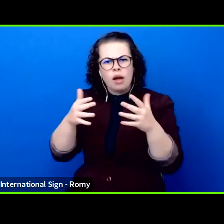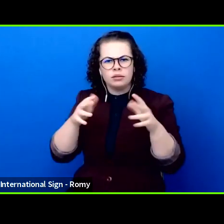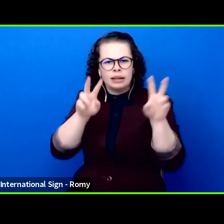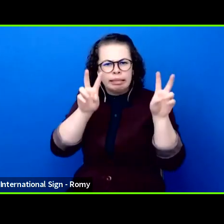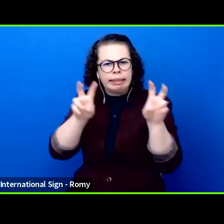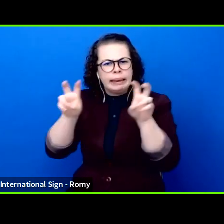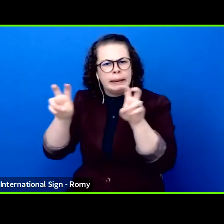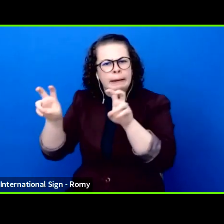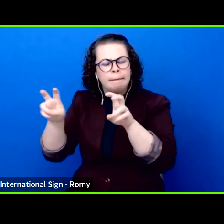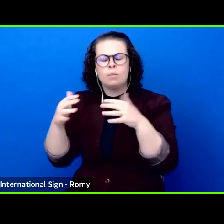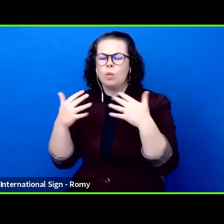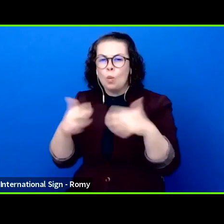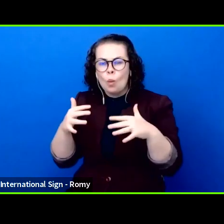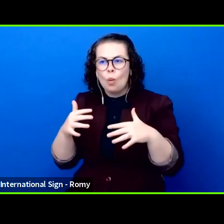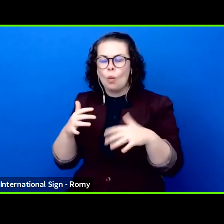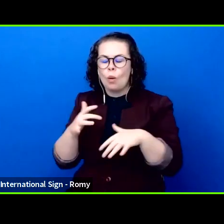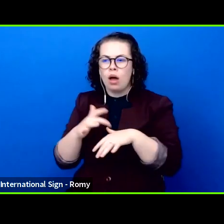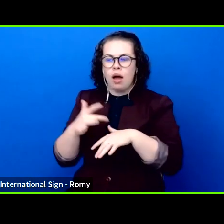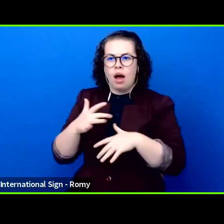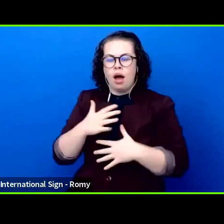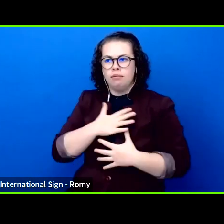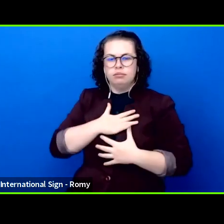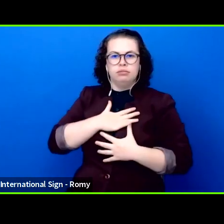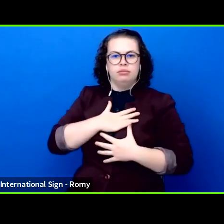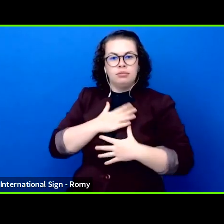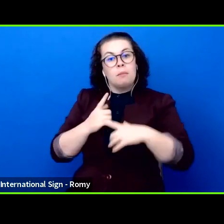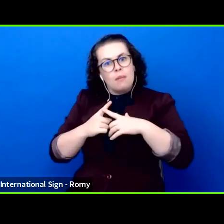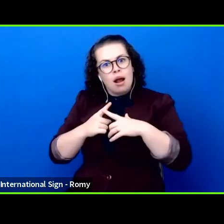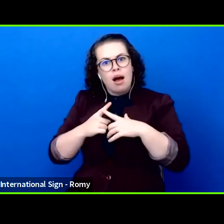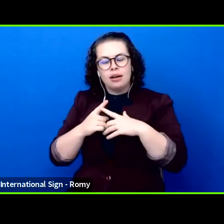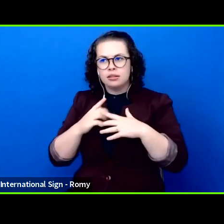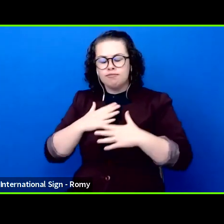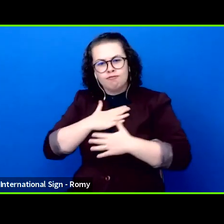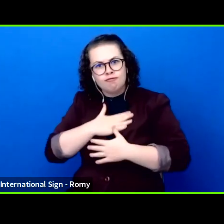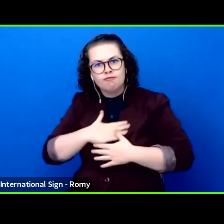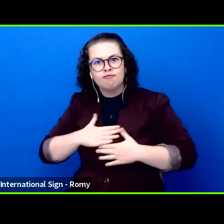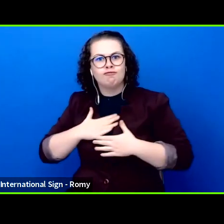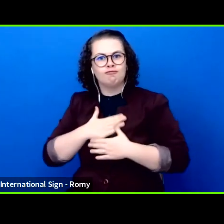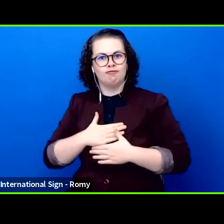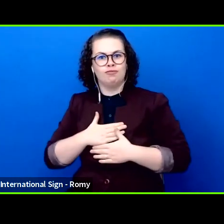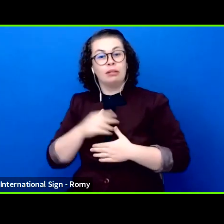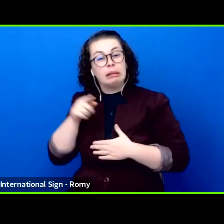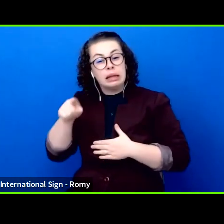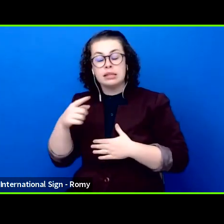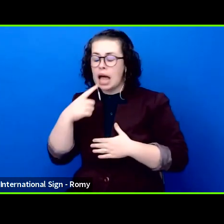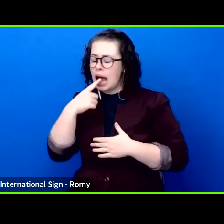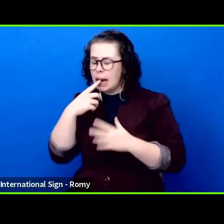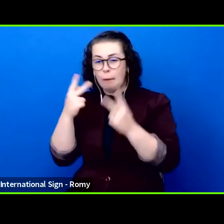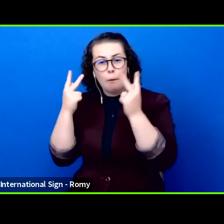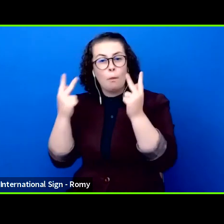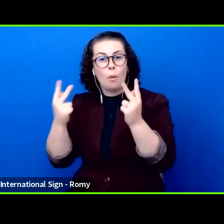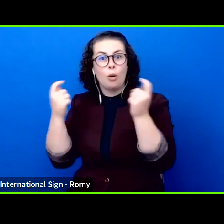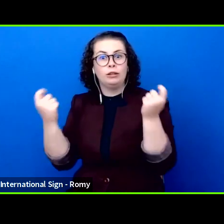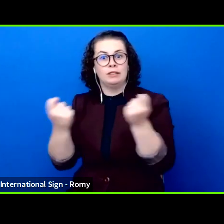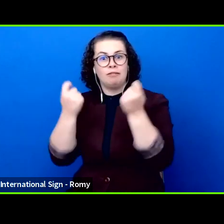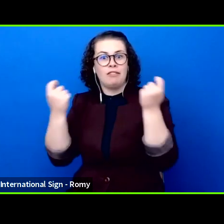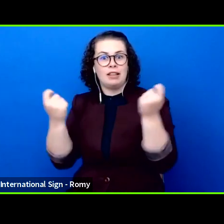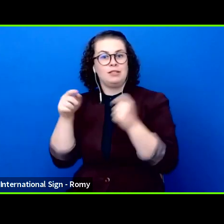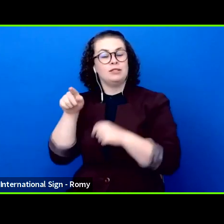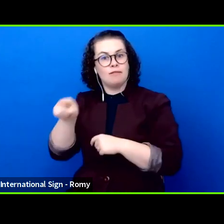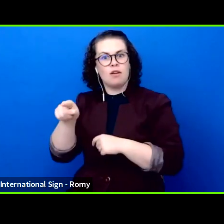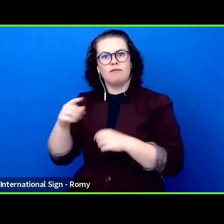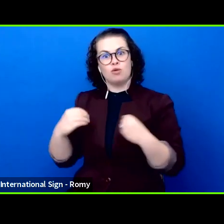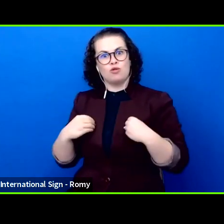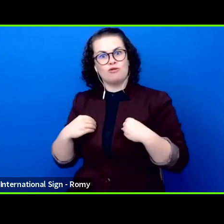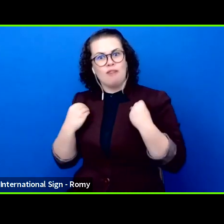entertaining at the same time. It's one of the most important festivals for young artists fast forward creates